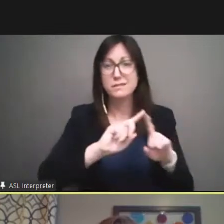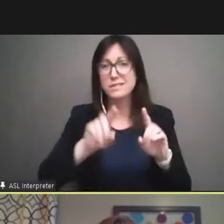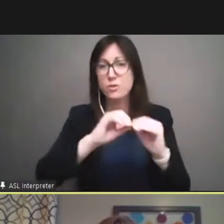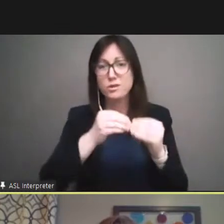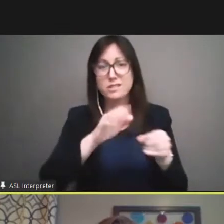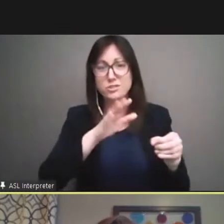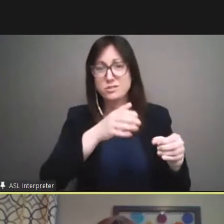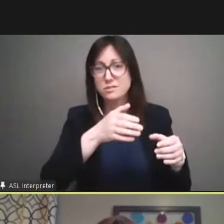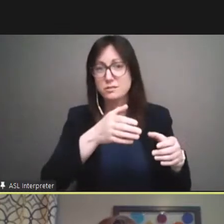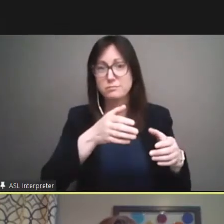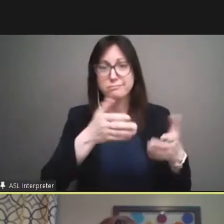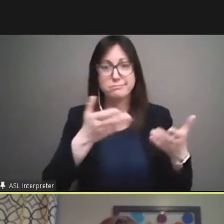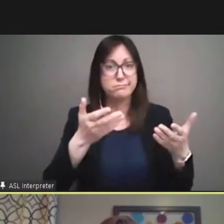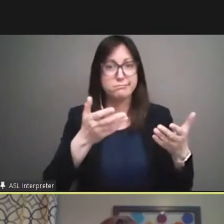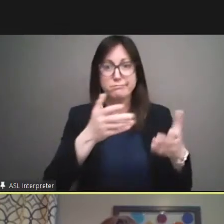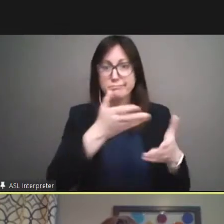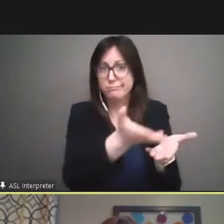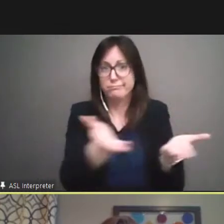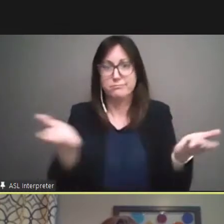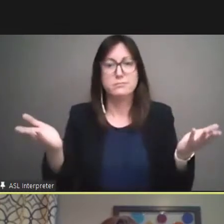organizations and the people who are part of those.